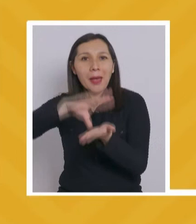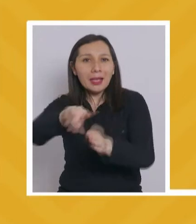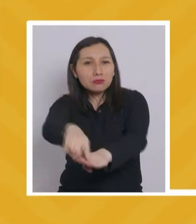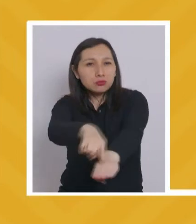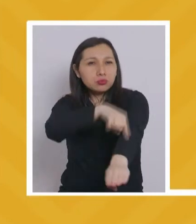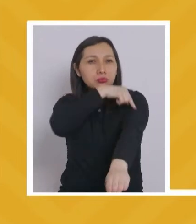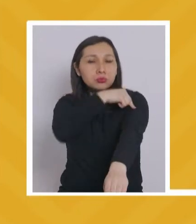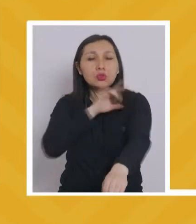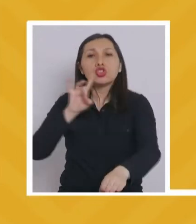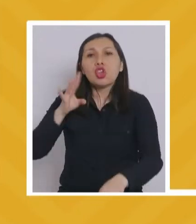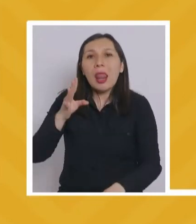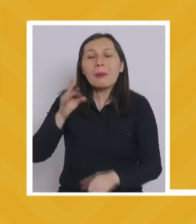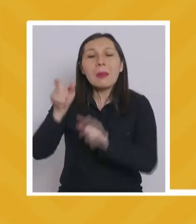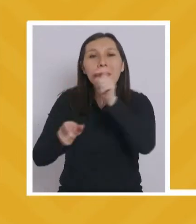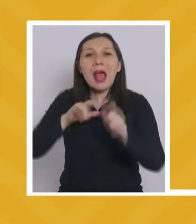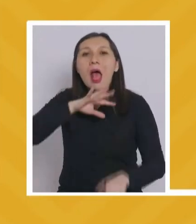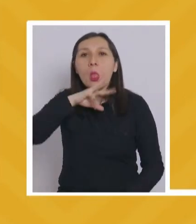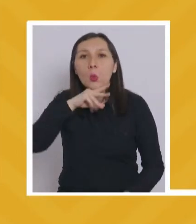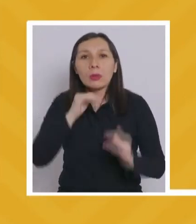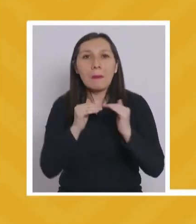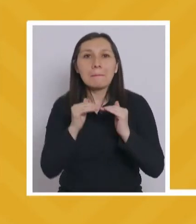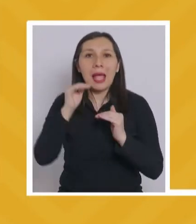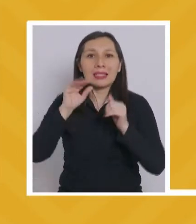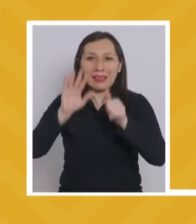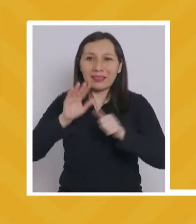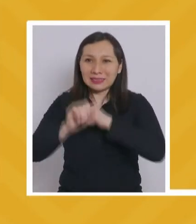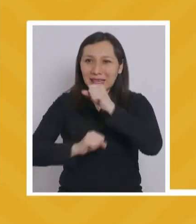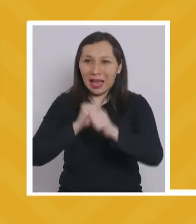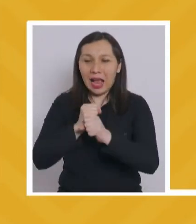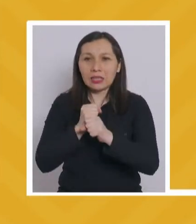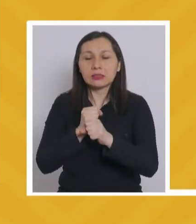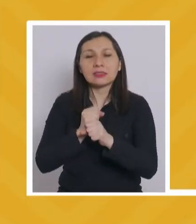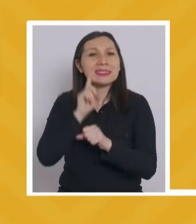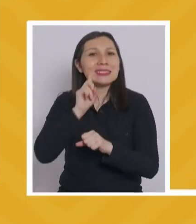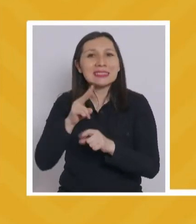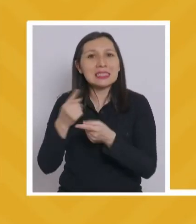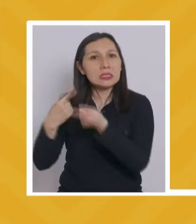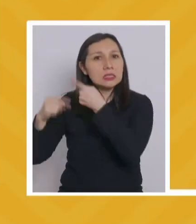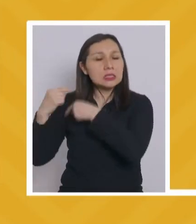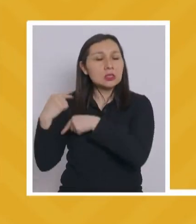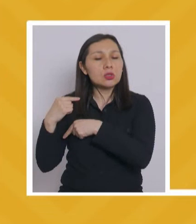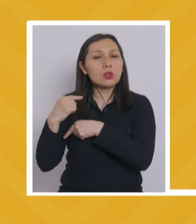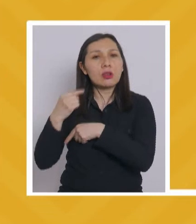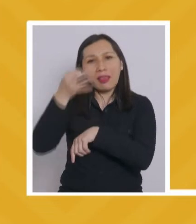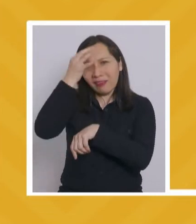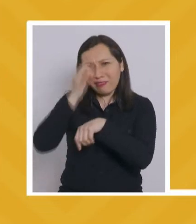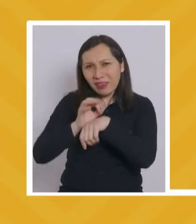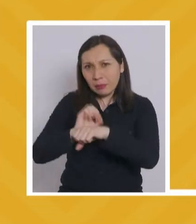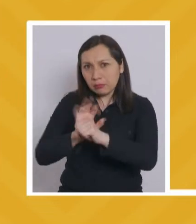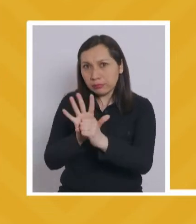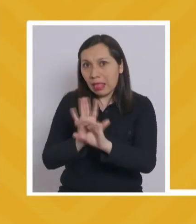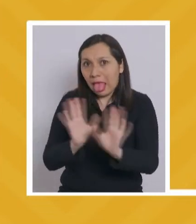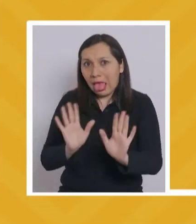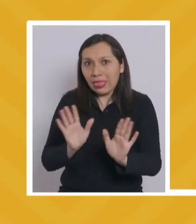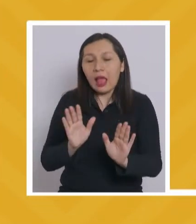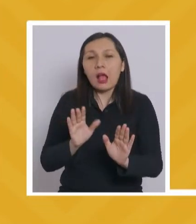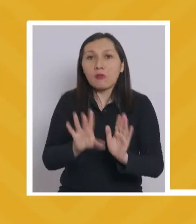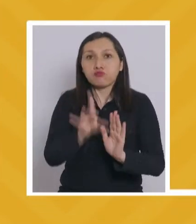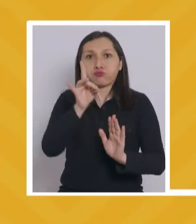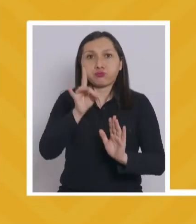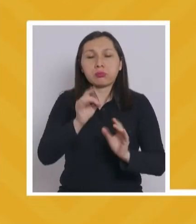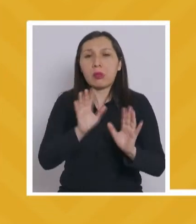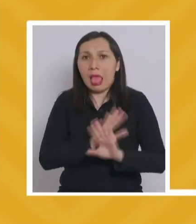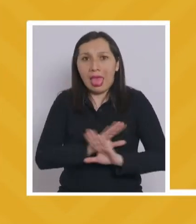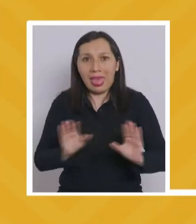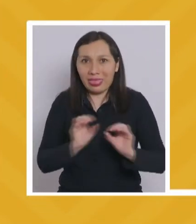and this gives us a good idea of what happens in the country. We only included those